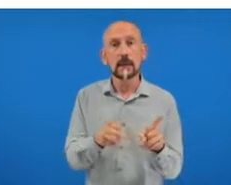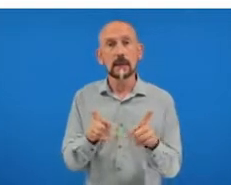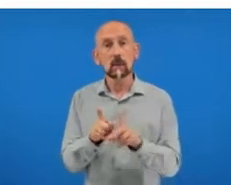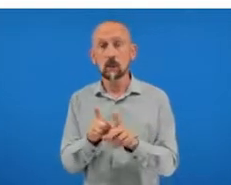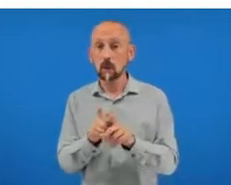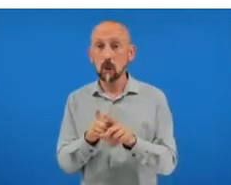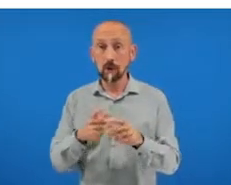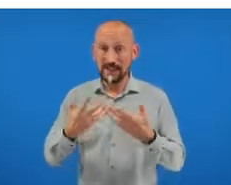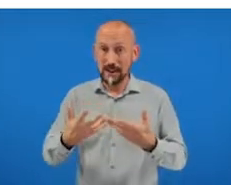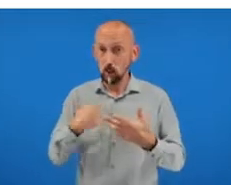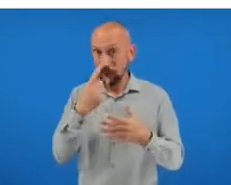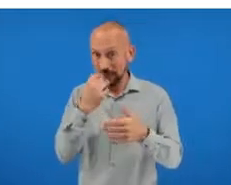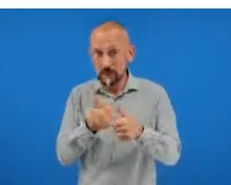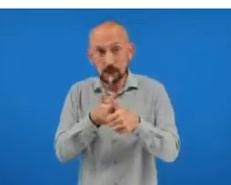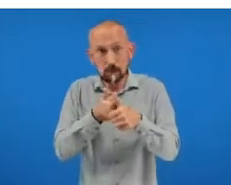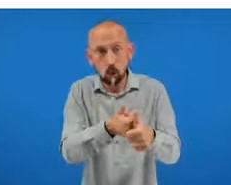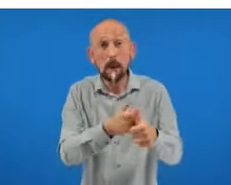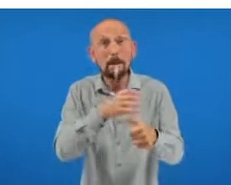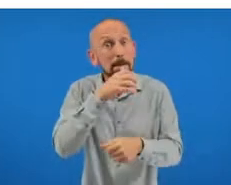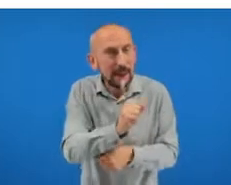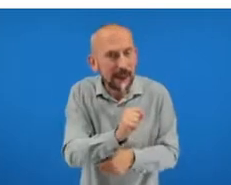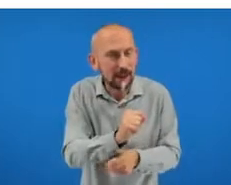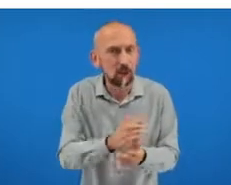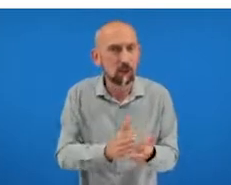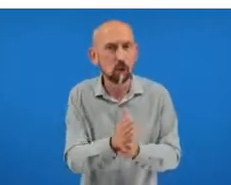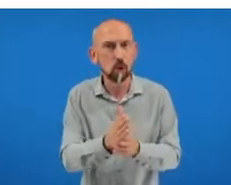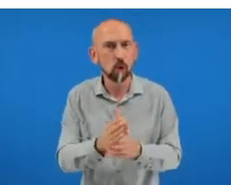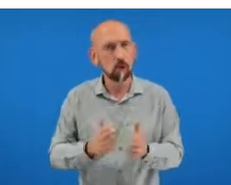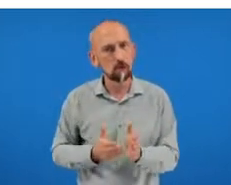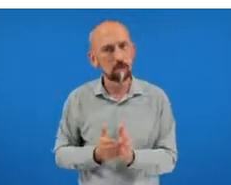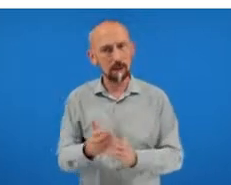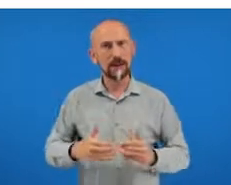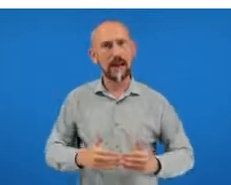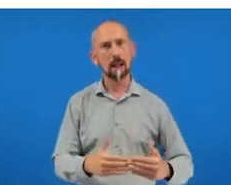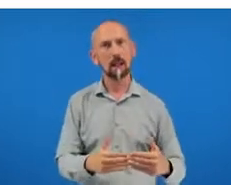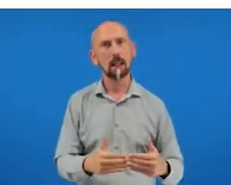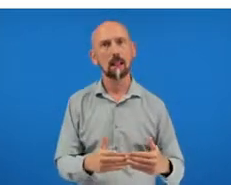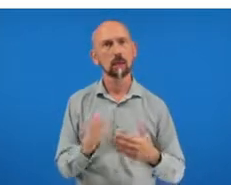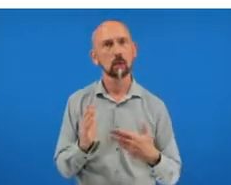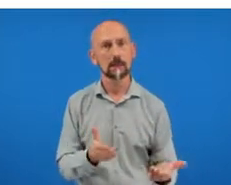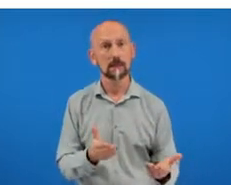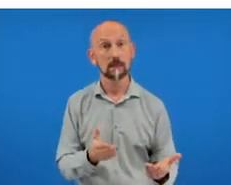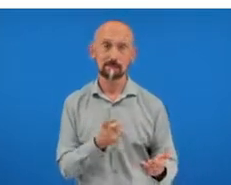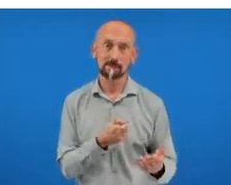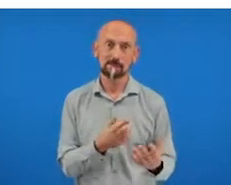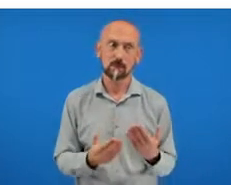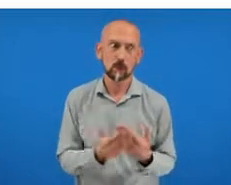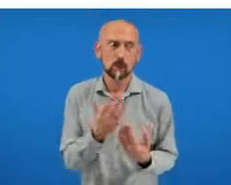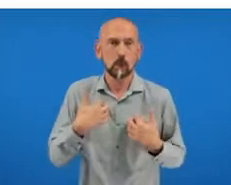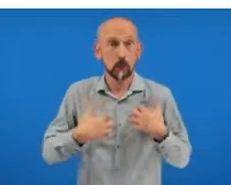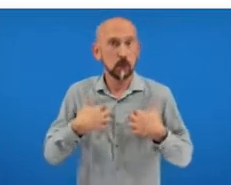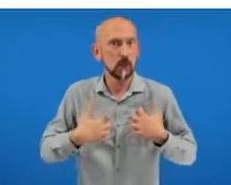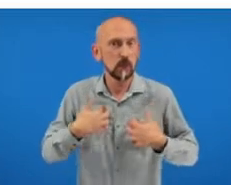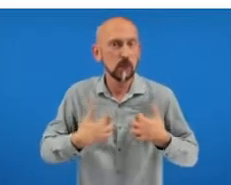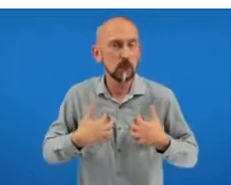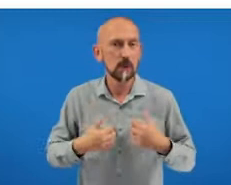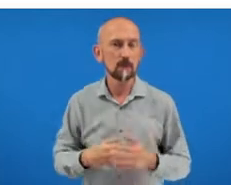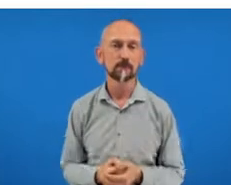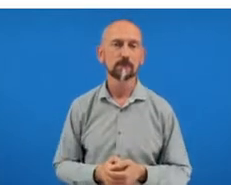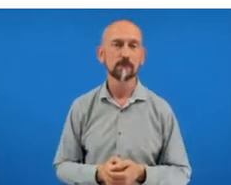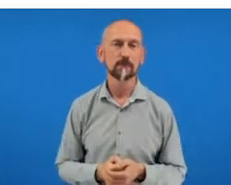the perinatal services, which is a really exciting venture within our perinatal